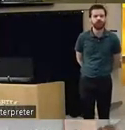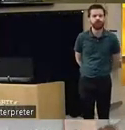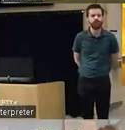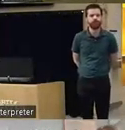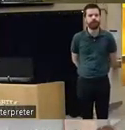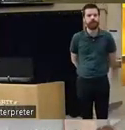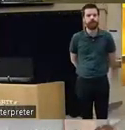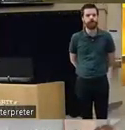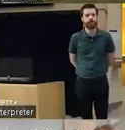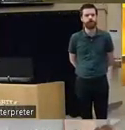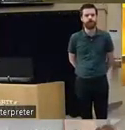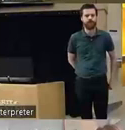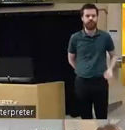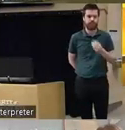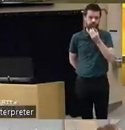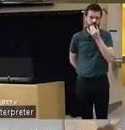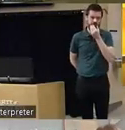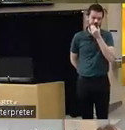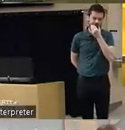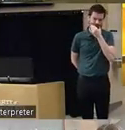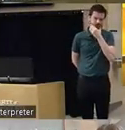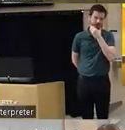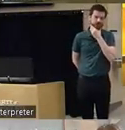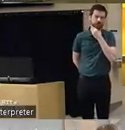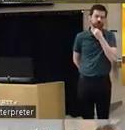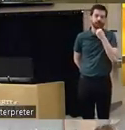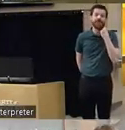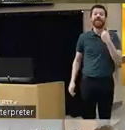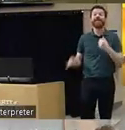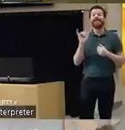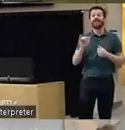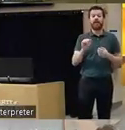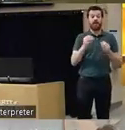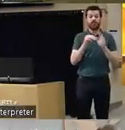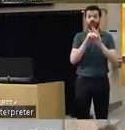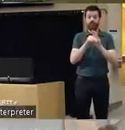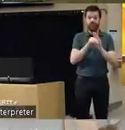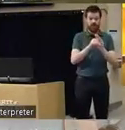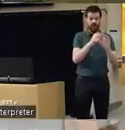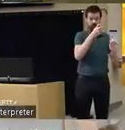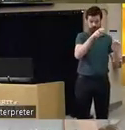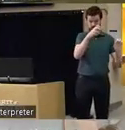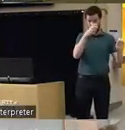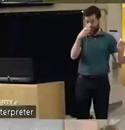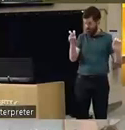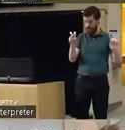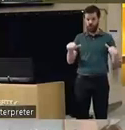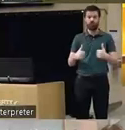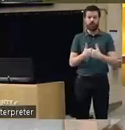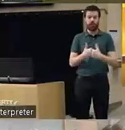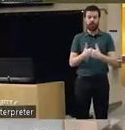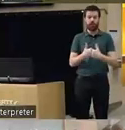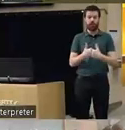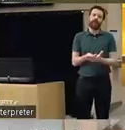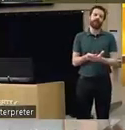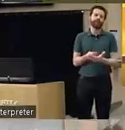So there are certainly challenges in doing this kind of modeling of care. We've certainly run into challenges with funding, which I